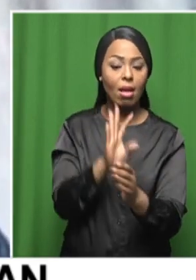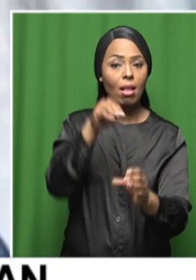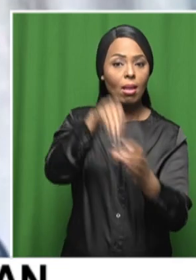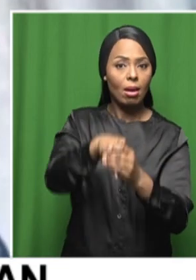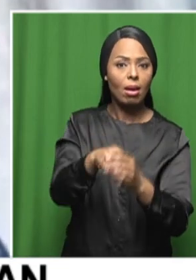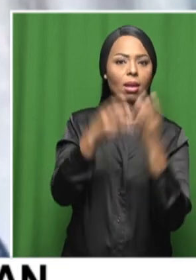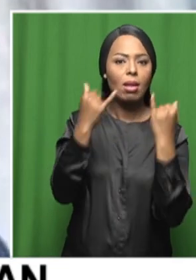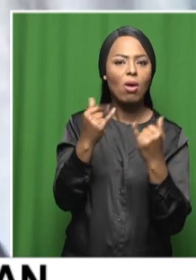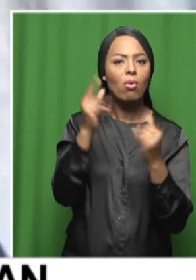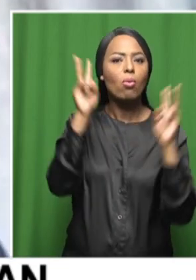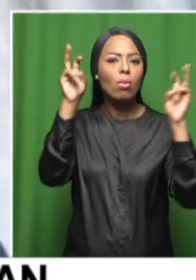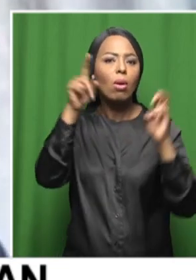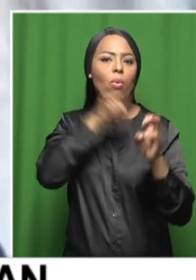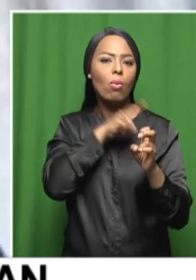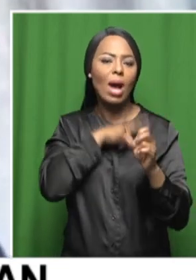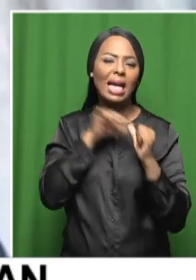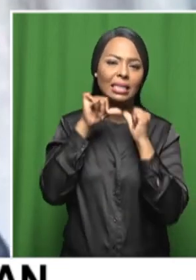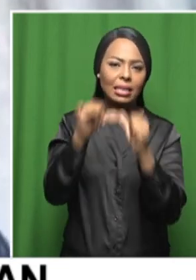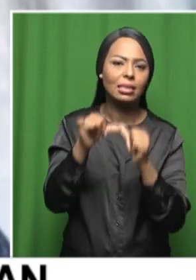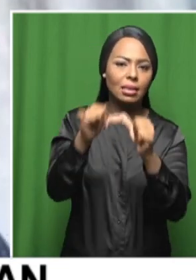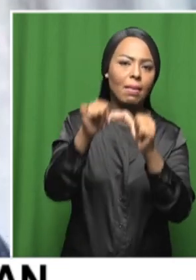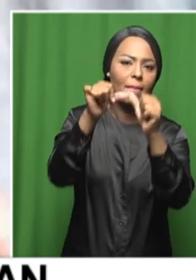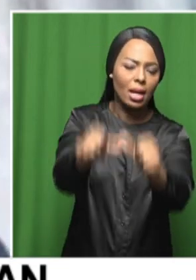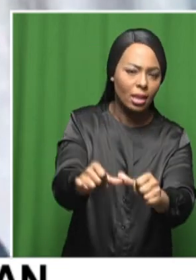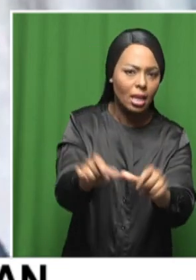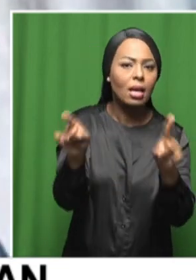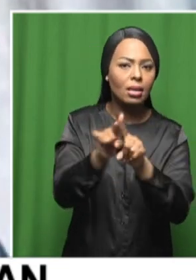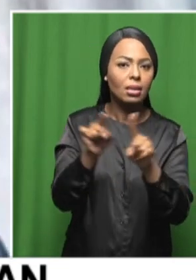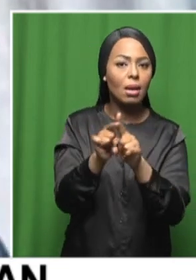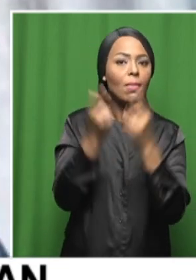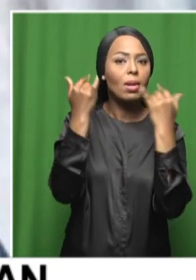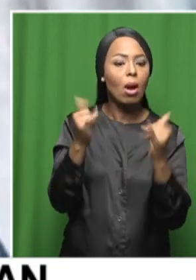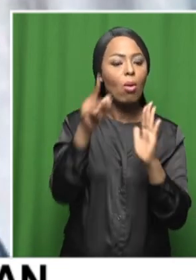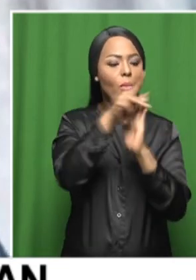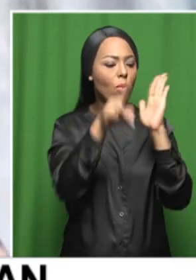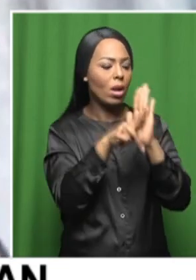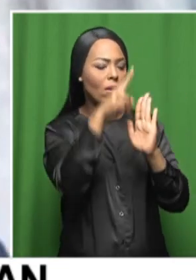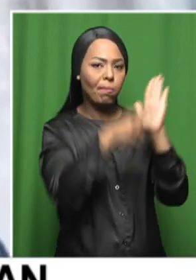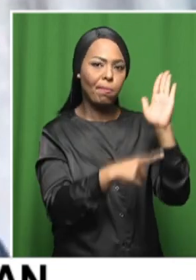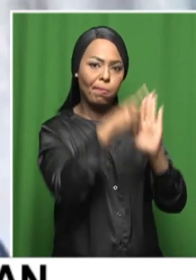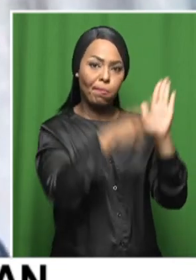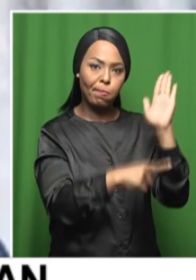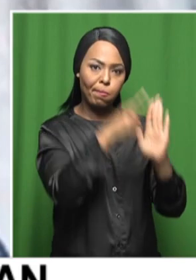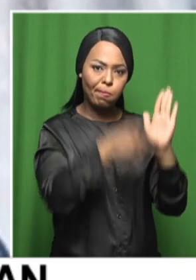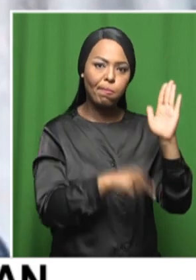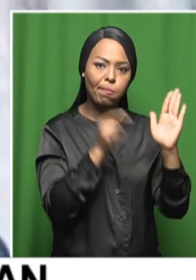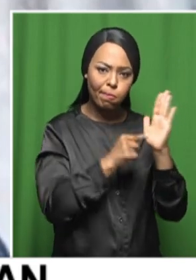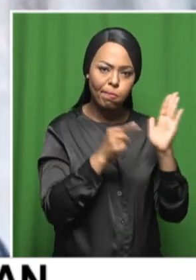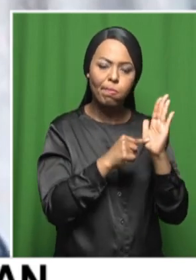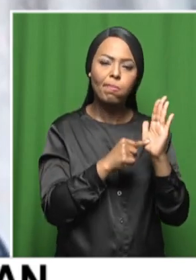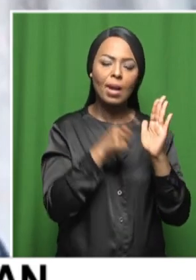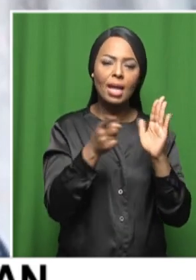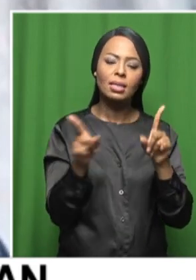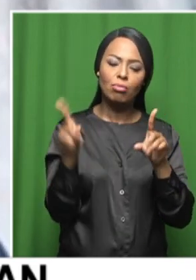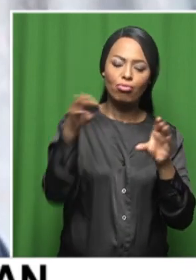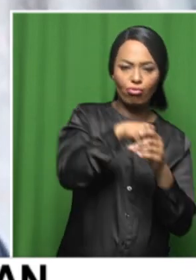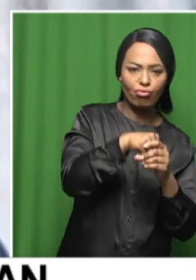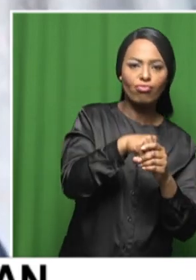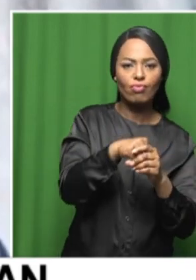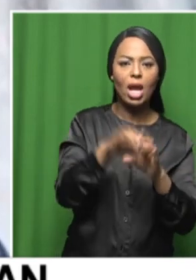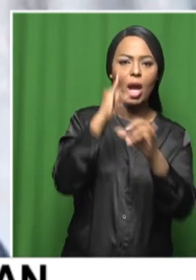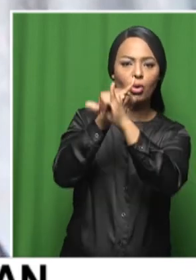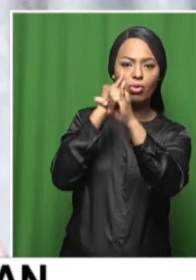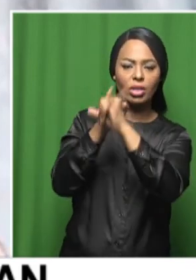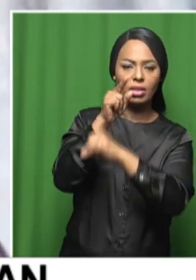the sake of sustainability, and then of course policies in place and also inclusive